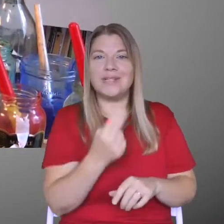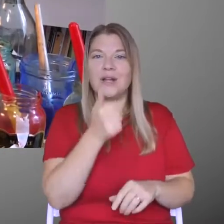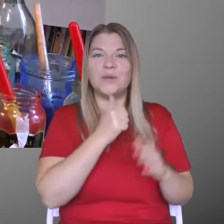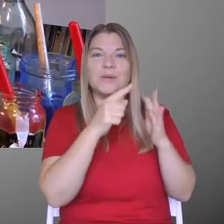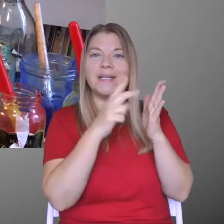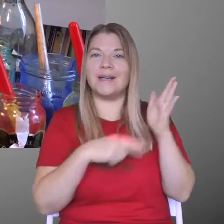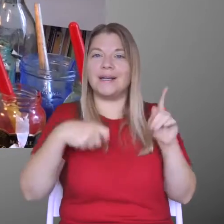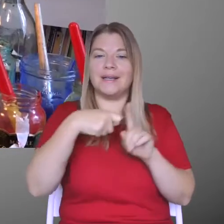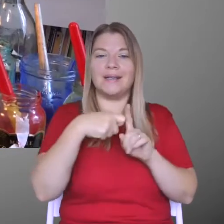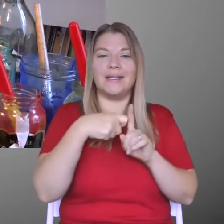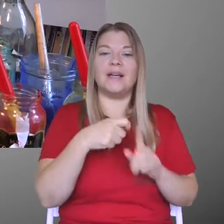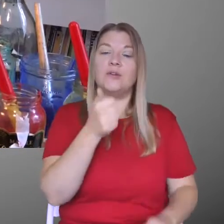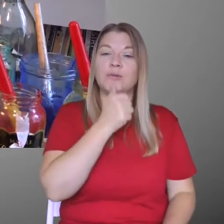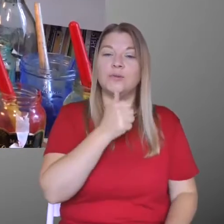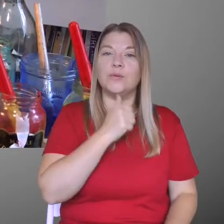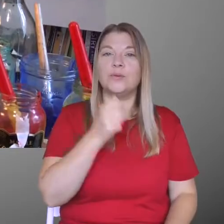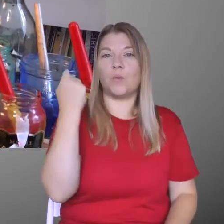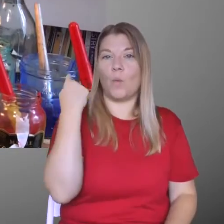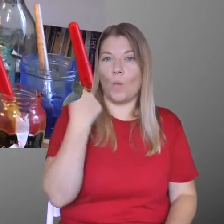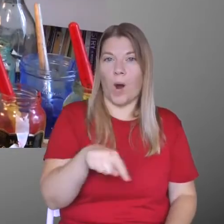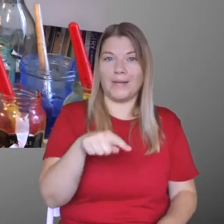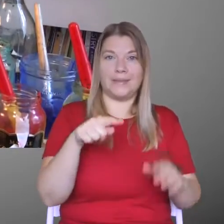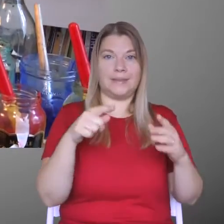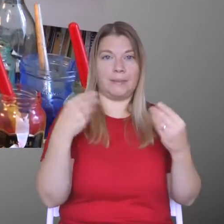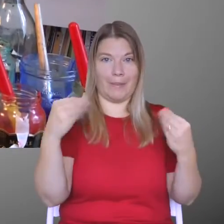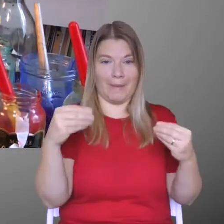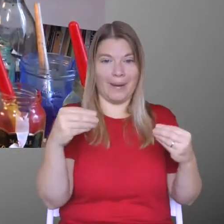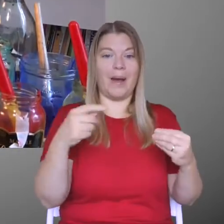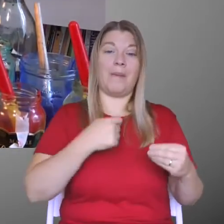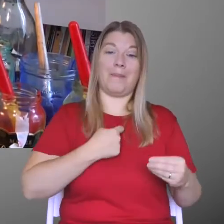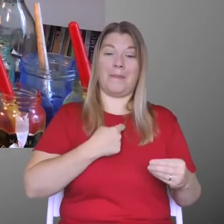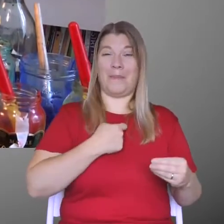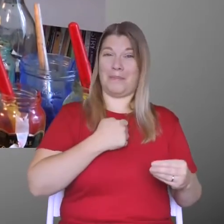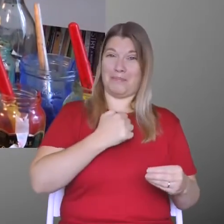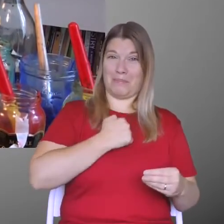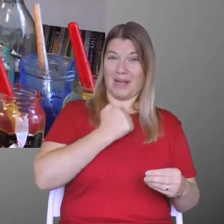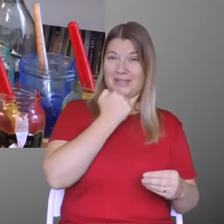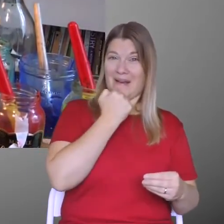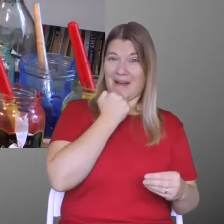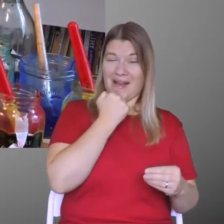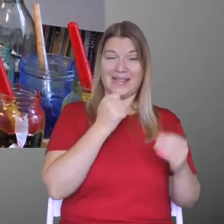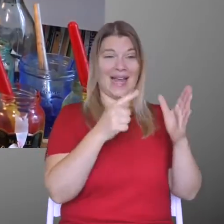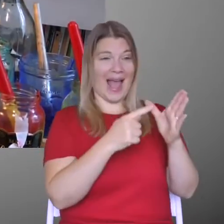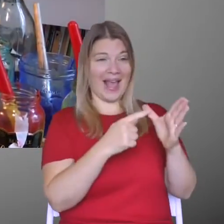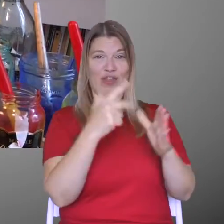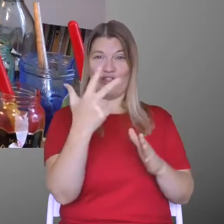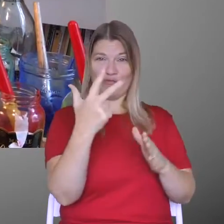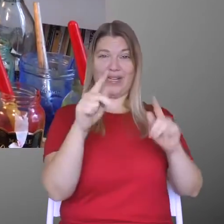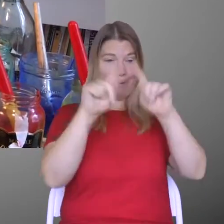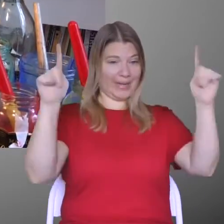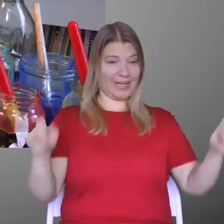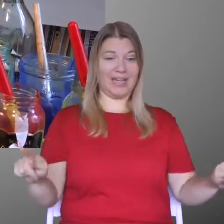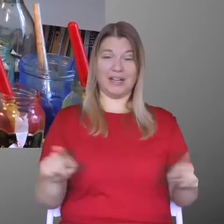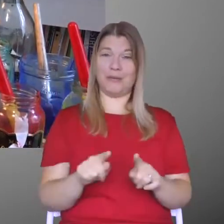a white piece of paper. This one's A3. You don't need to have an A3 one. You can